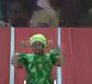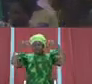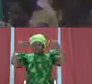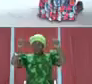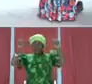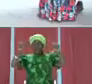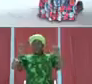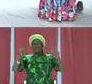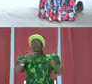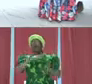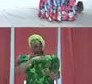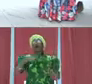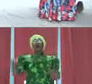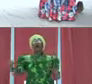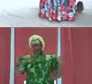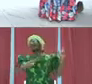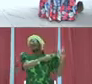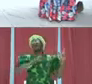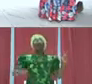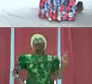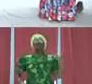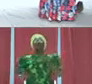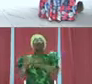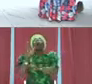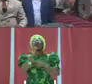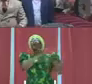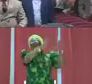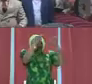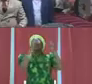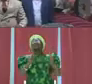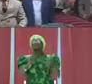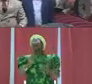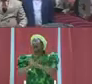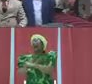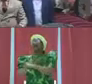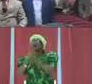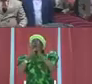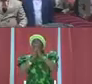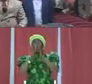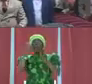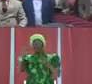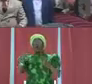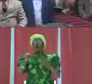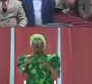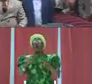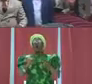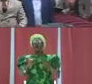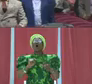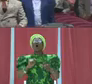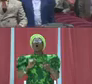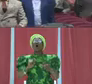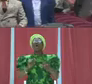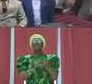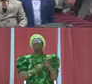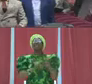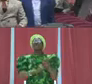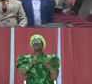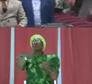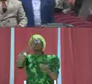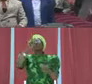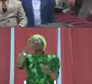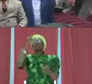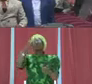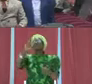And Lord God Almighty, I pray for every one of your children who had partaken of this particular